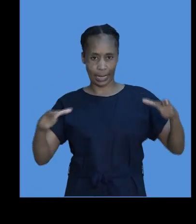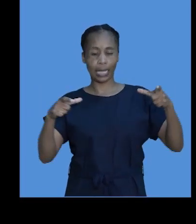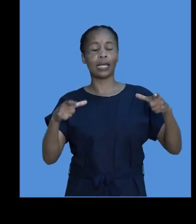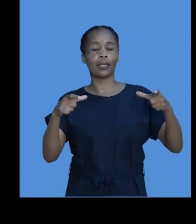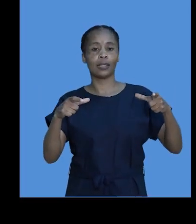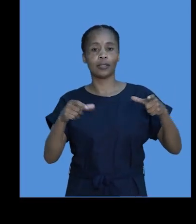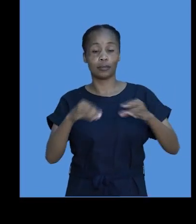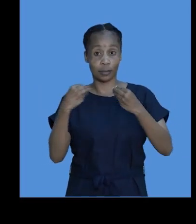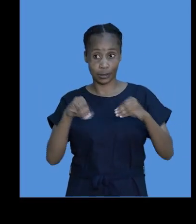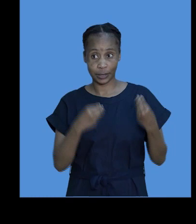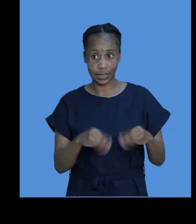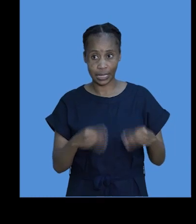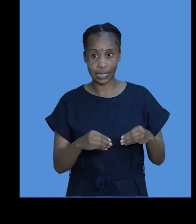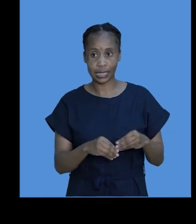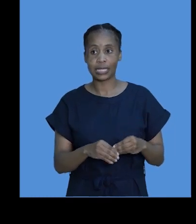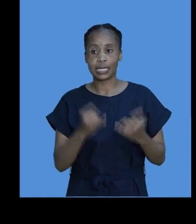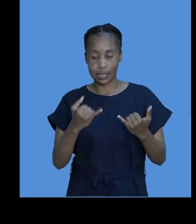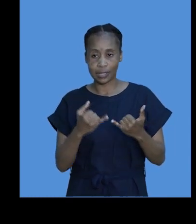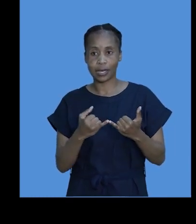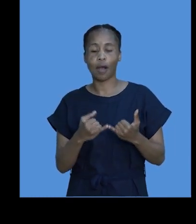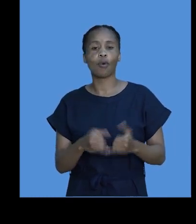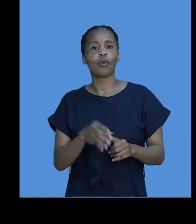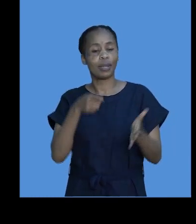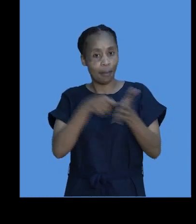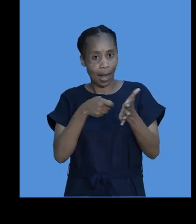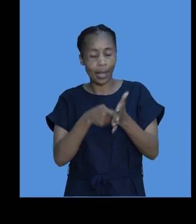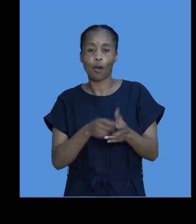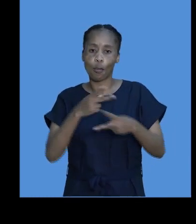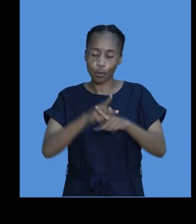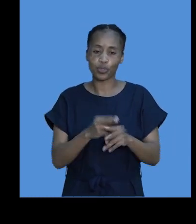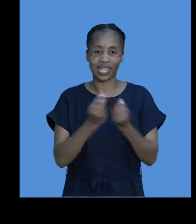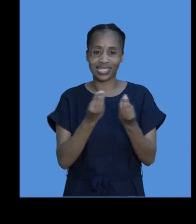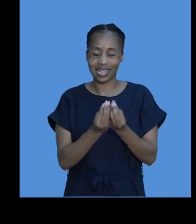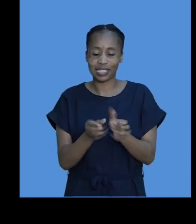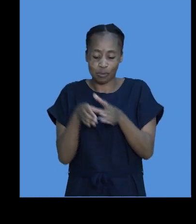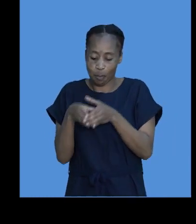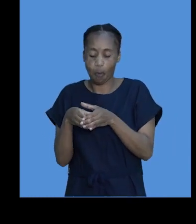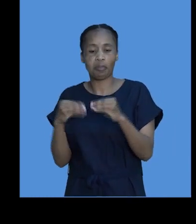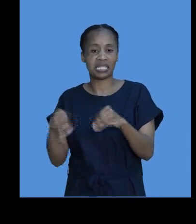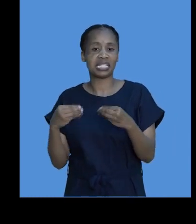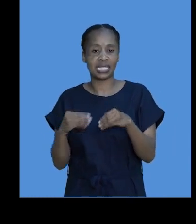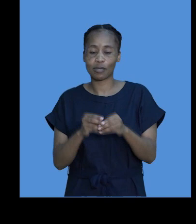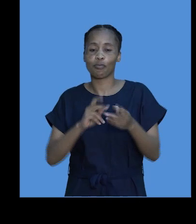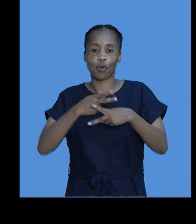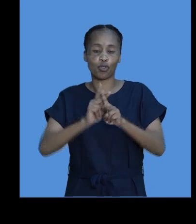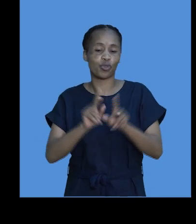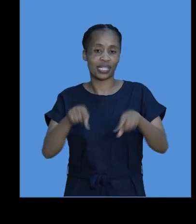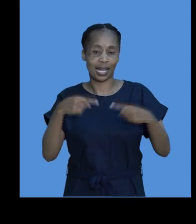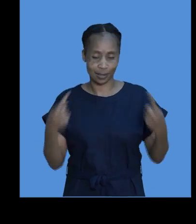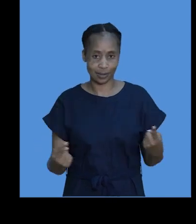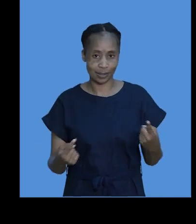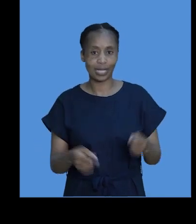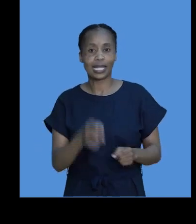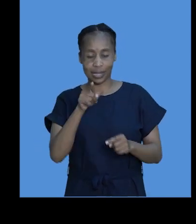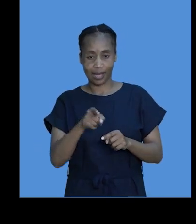to provide goods and services that small businesses might not be able to produce there. This gives a variety